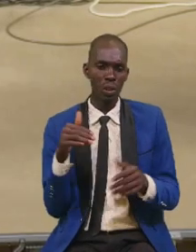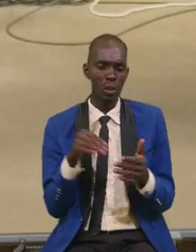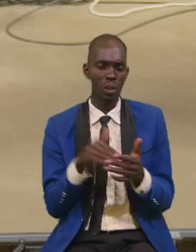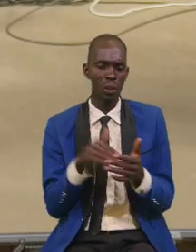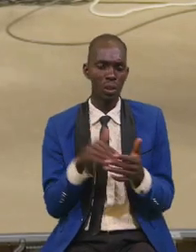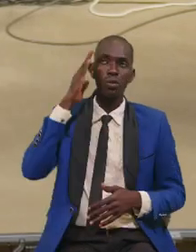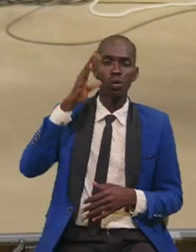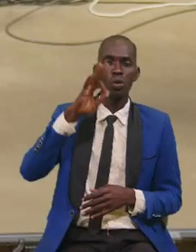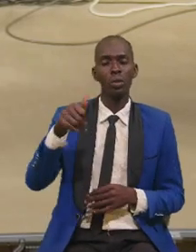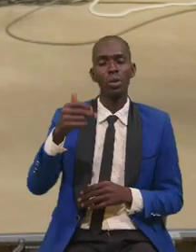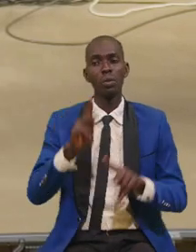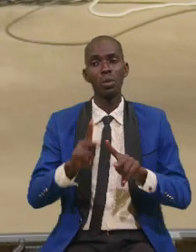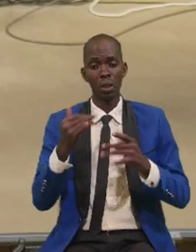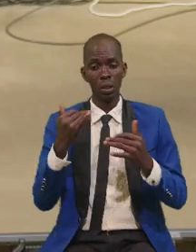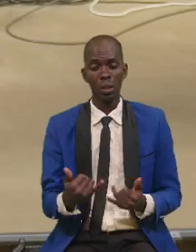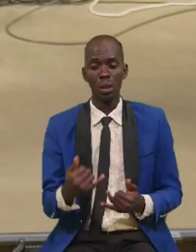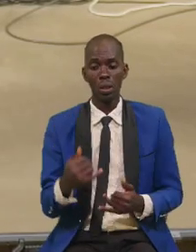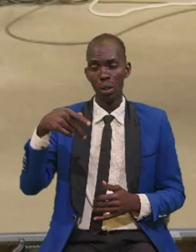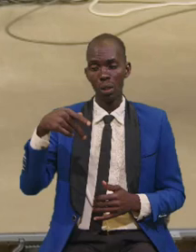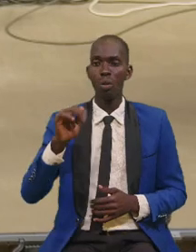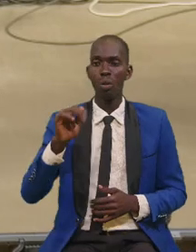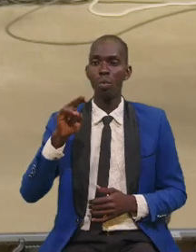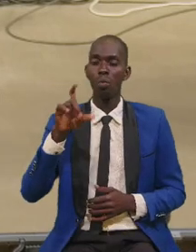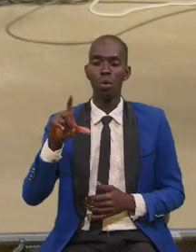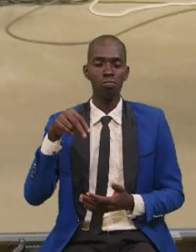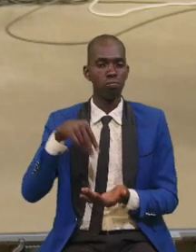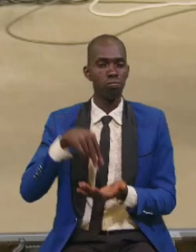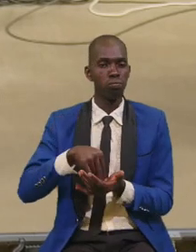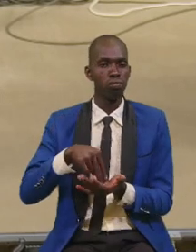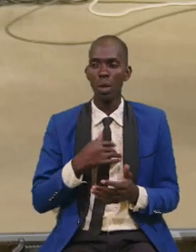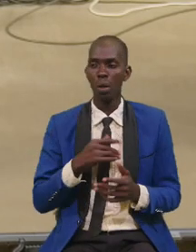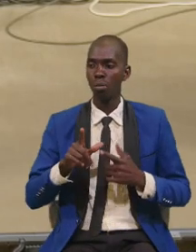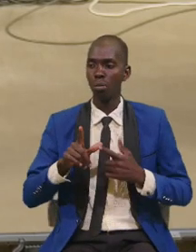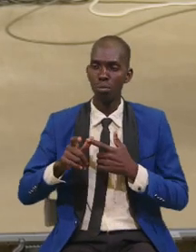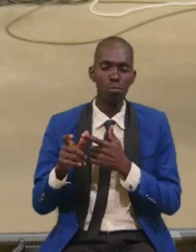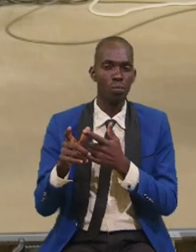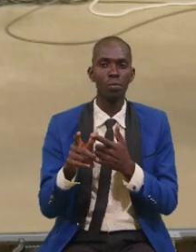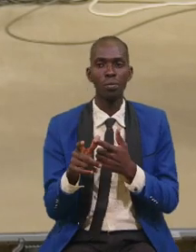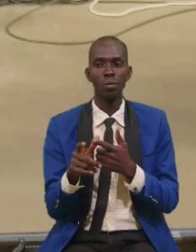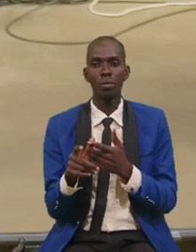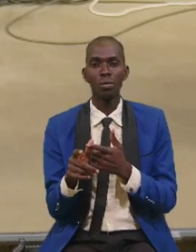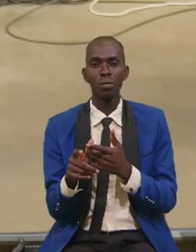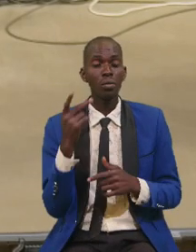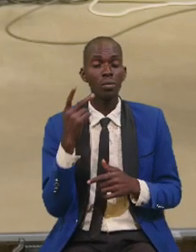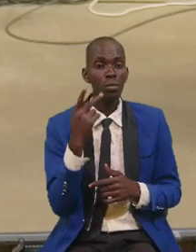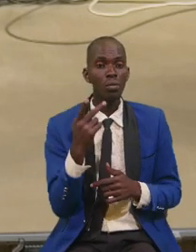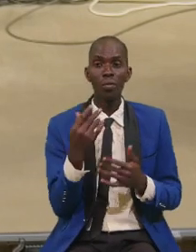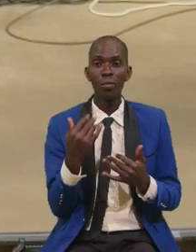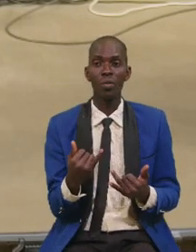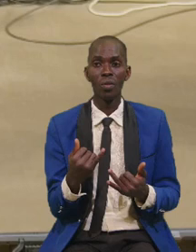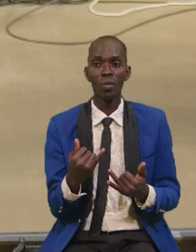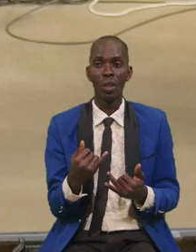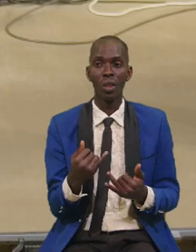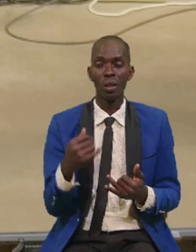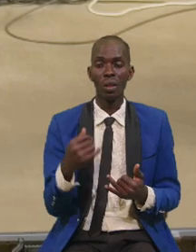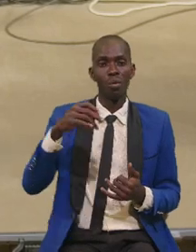up. He began to run. Look at him. He's caught up with Peter. Look at